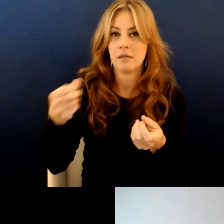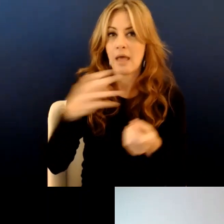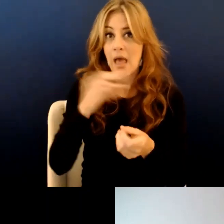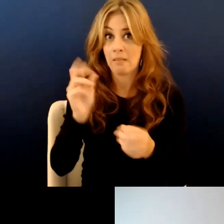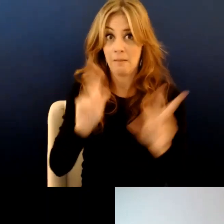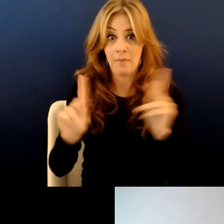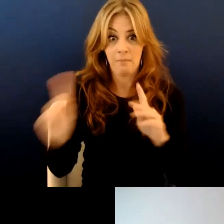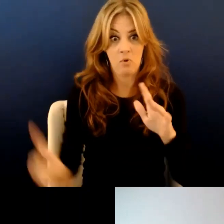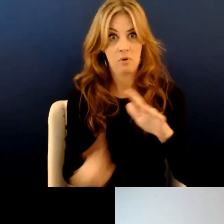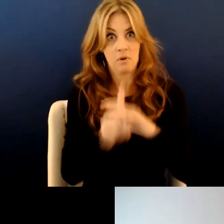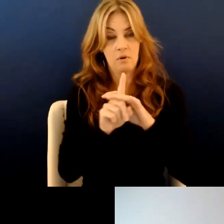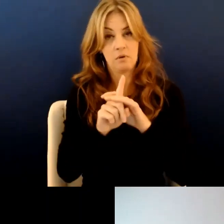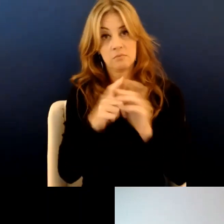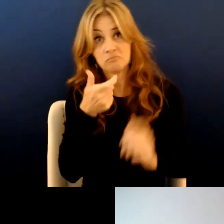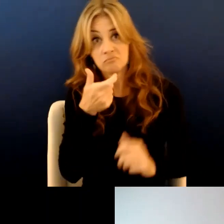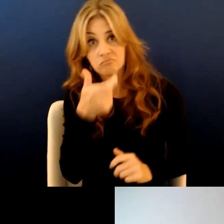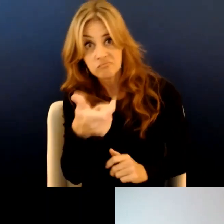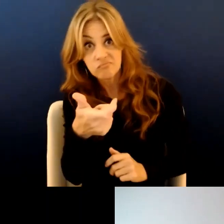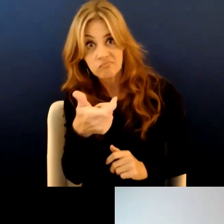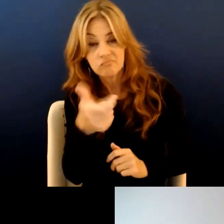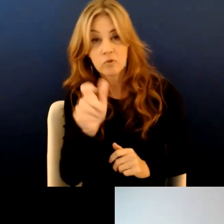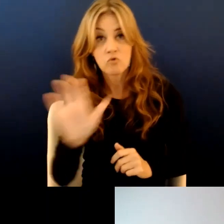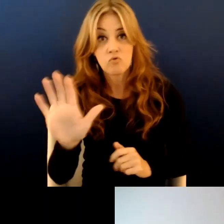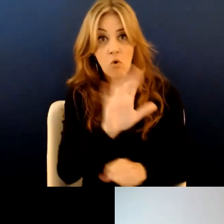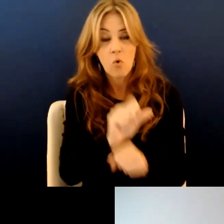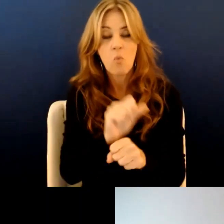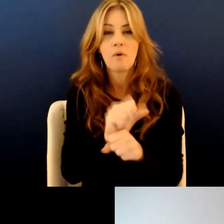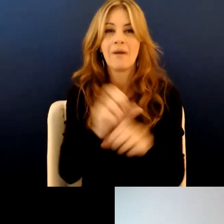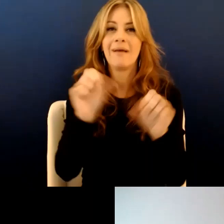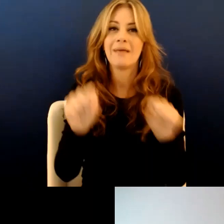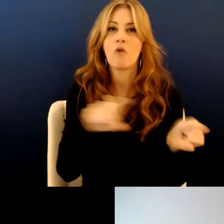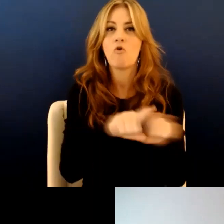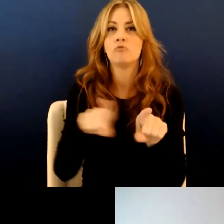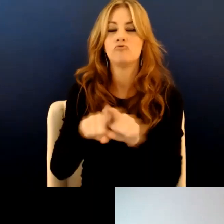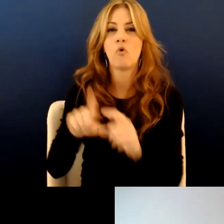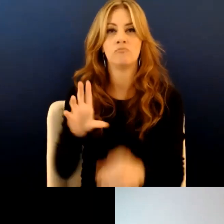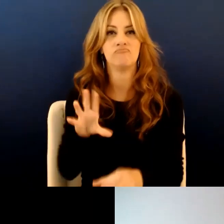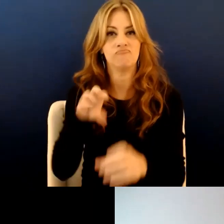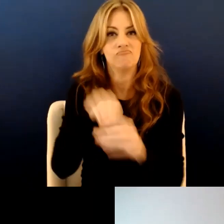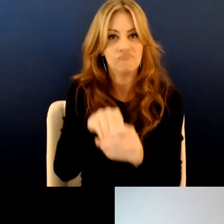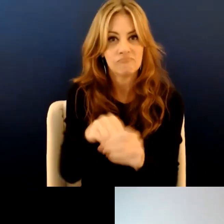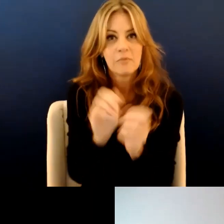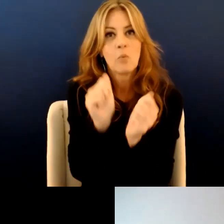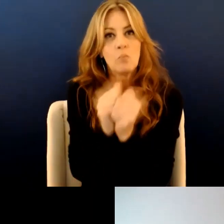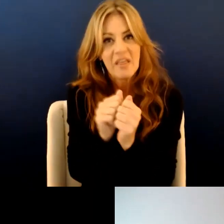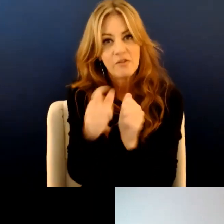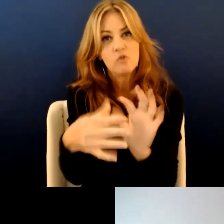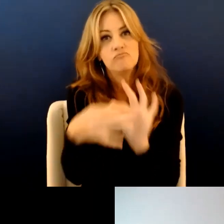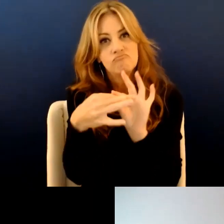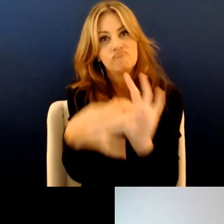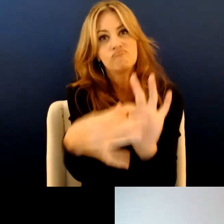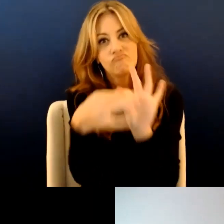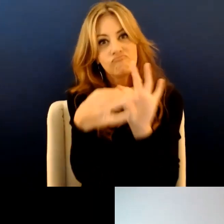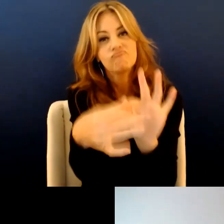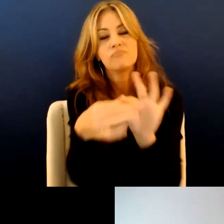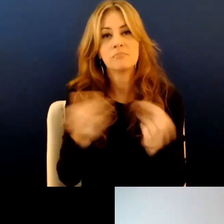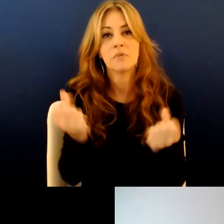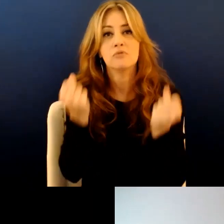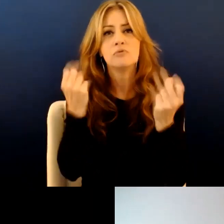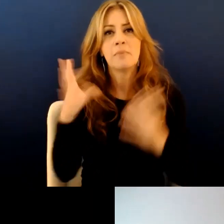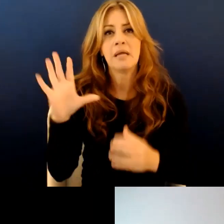the users, those who see your work can also participate with you. So there are many features that we will